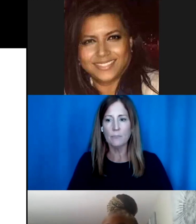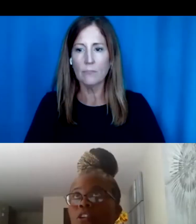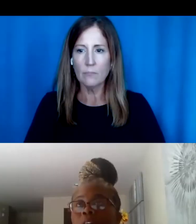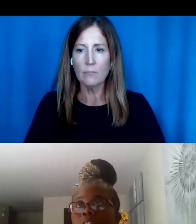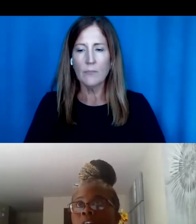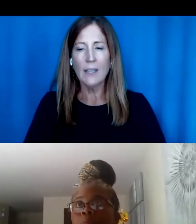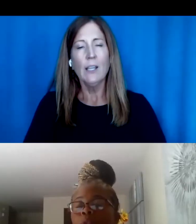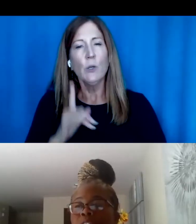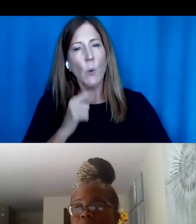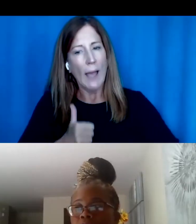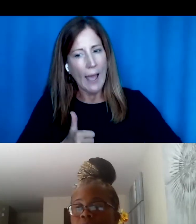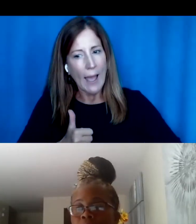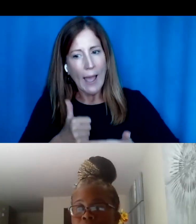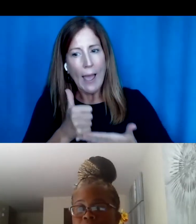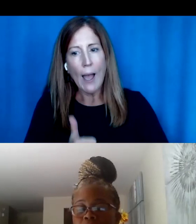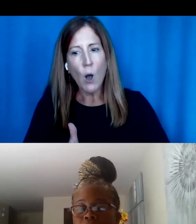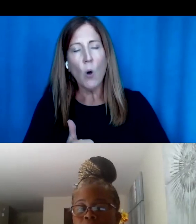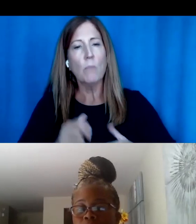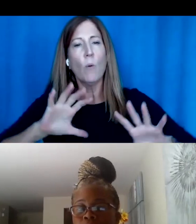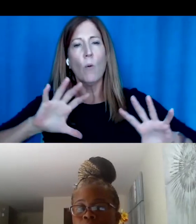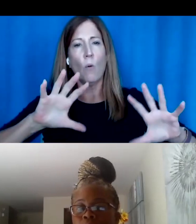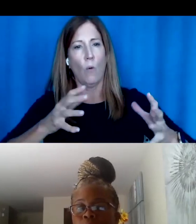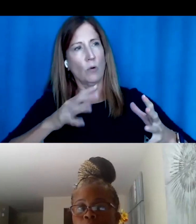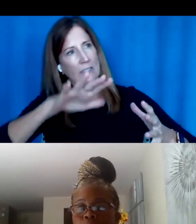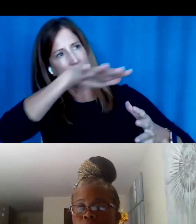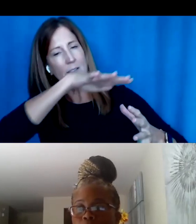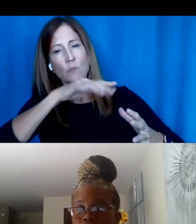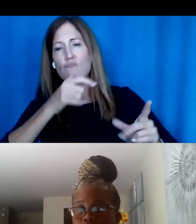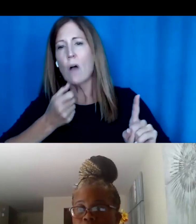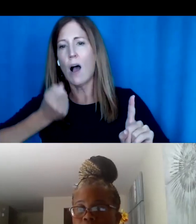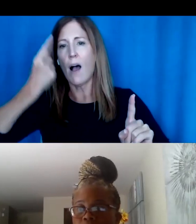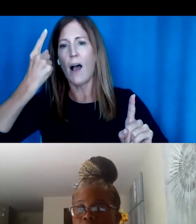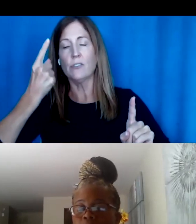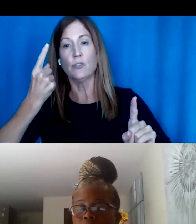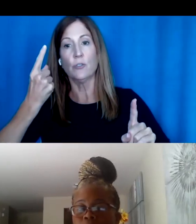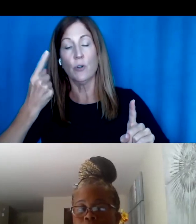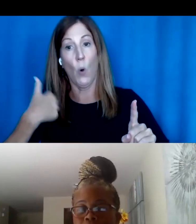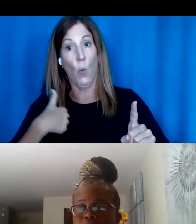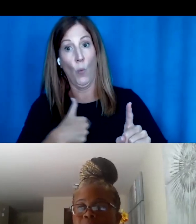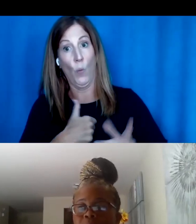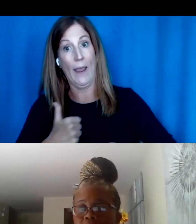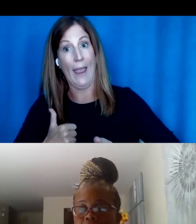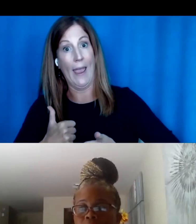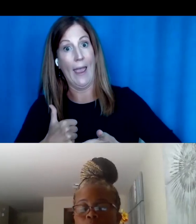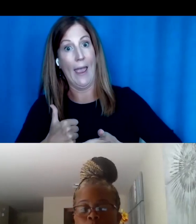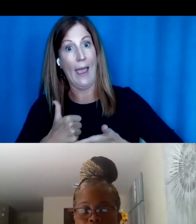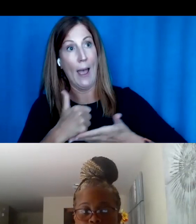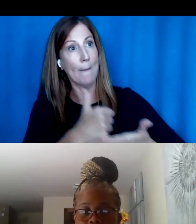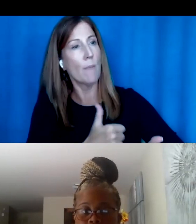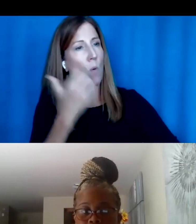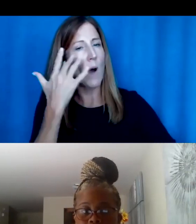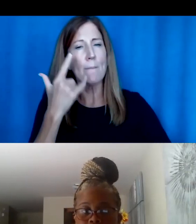to help organizations understand the long-term effect of harassment and misconduct